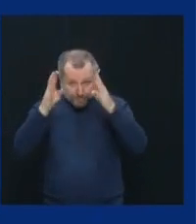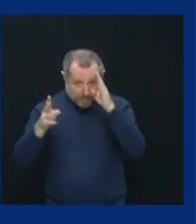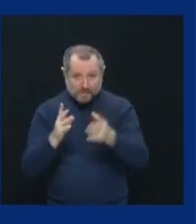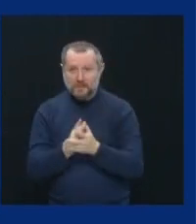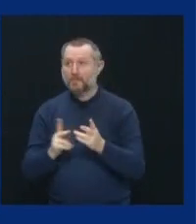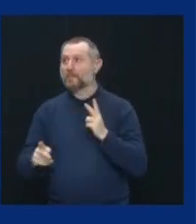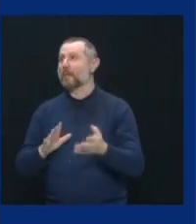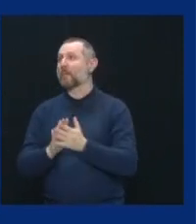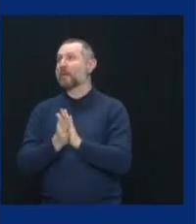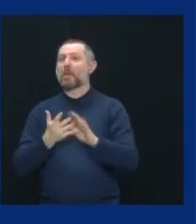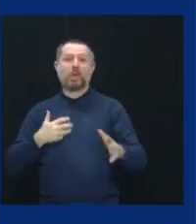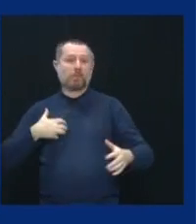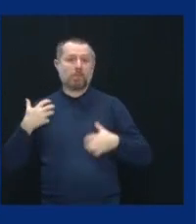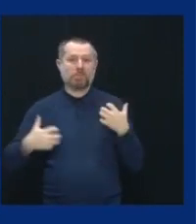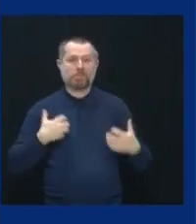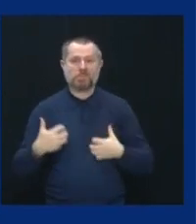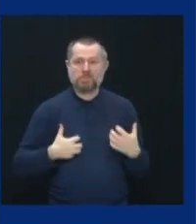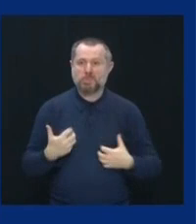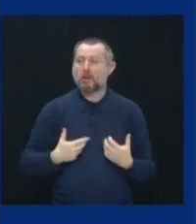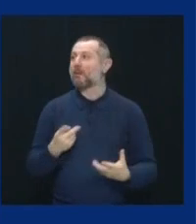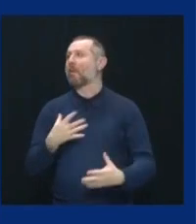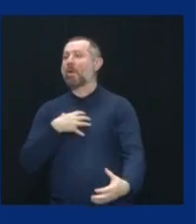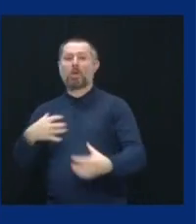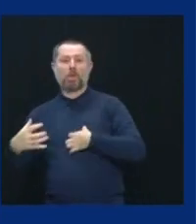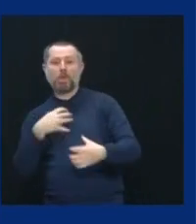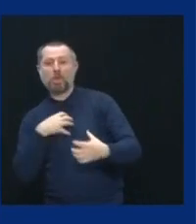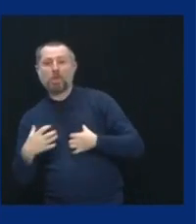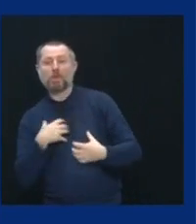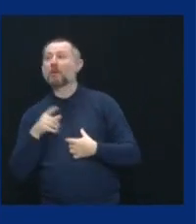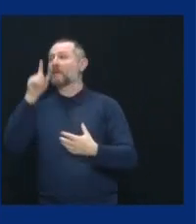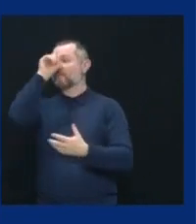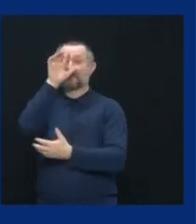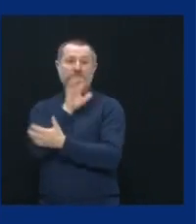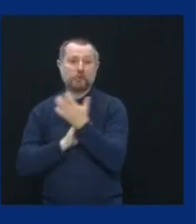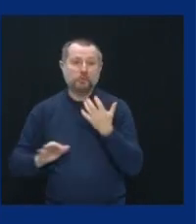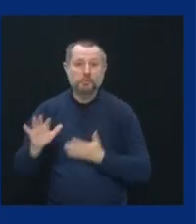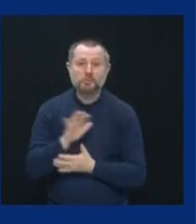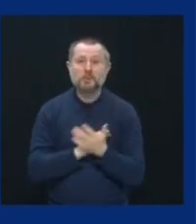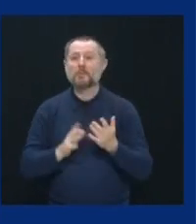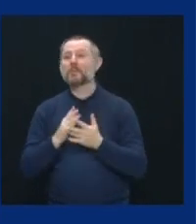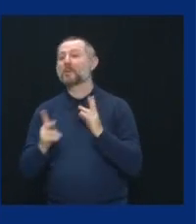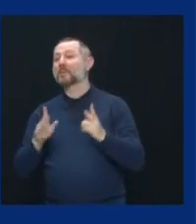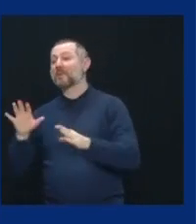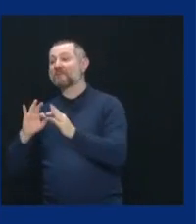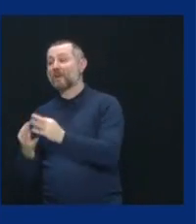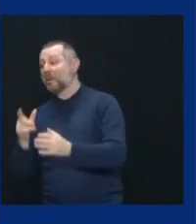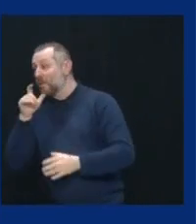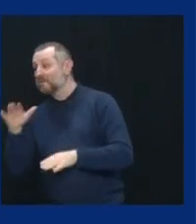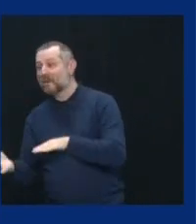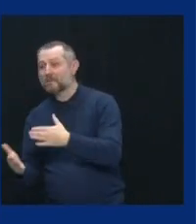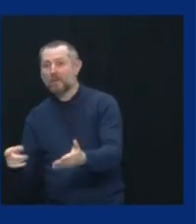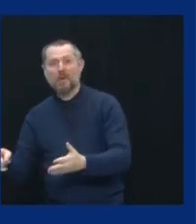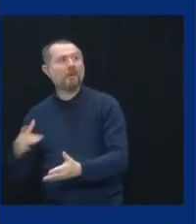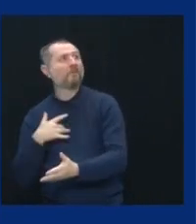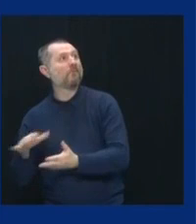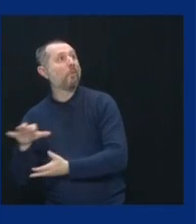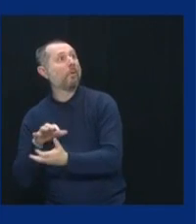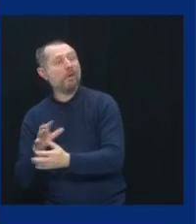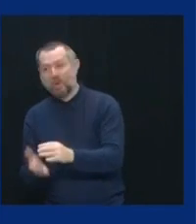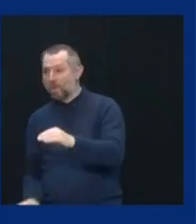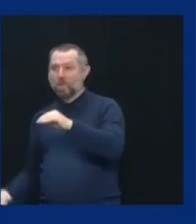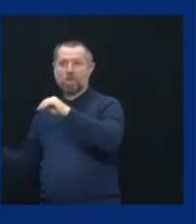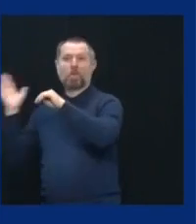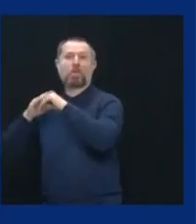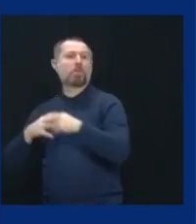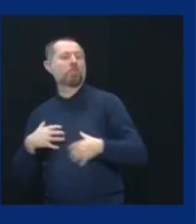aggravation and confused people who lost a loved one, and